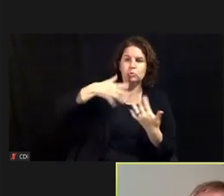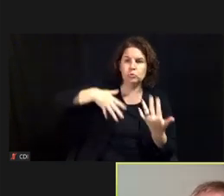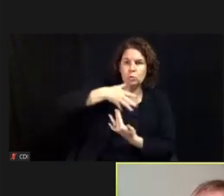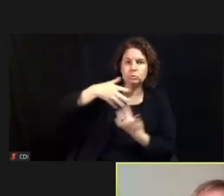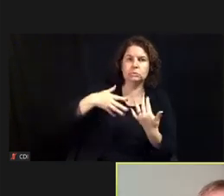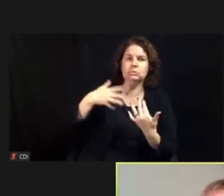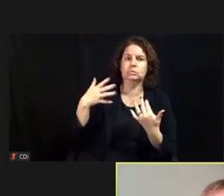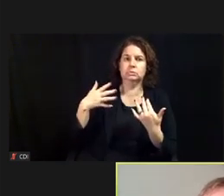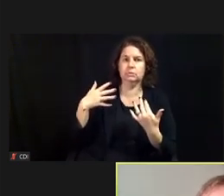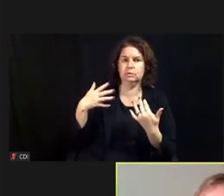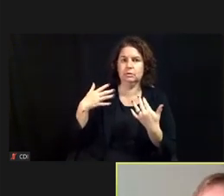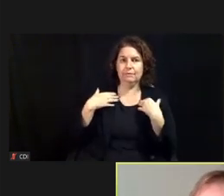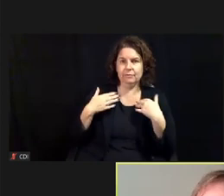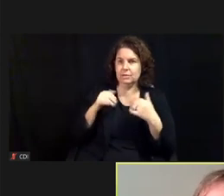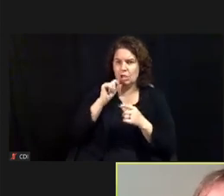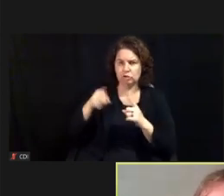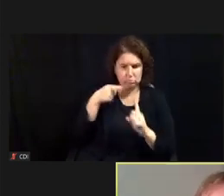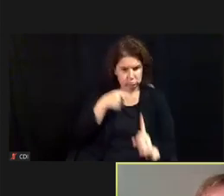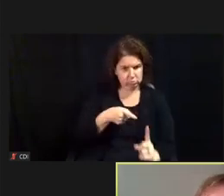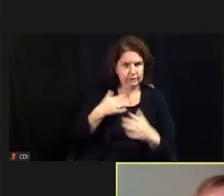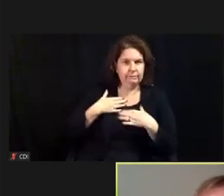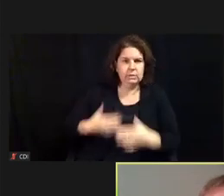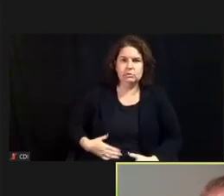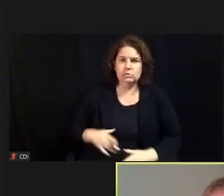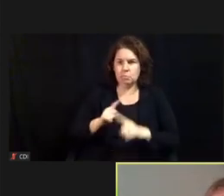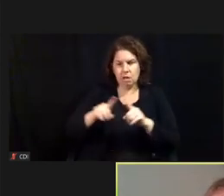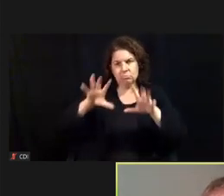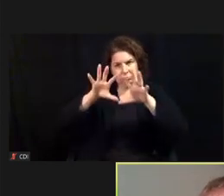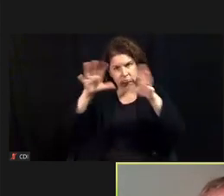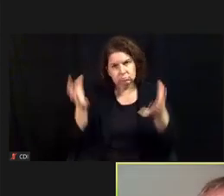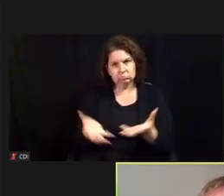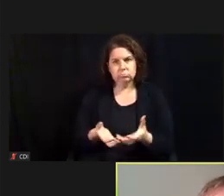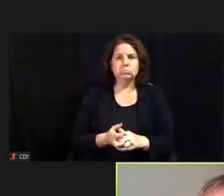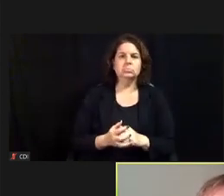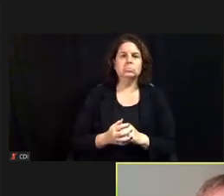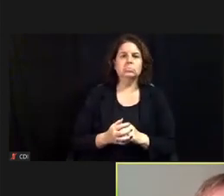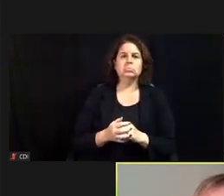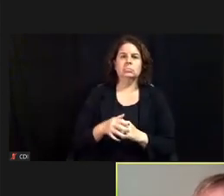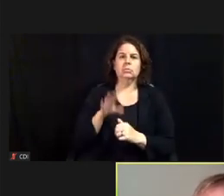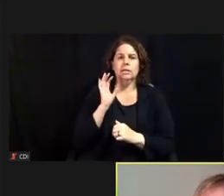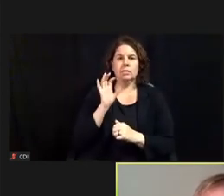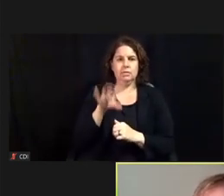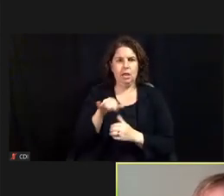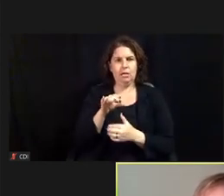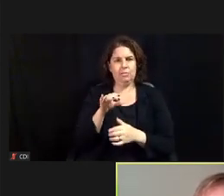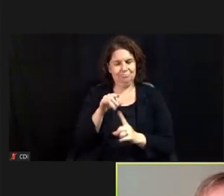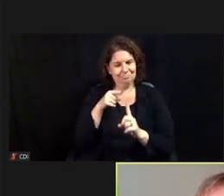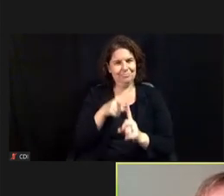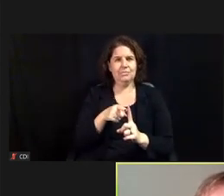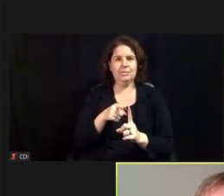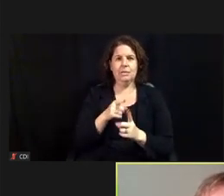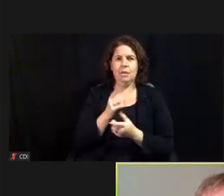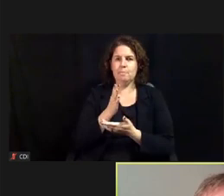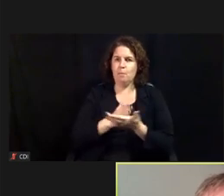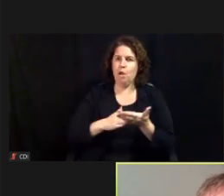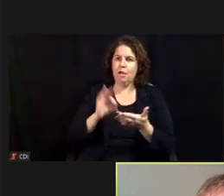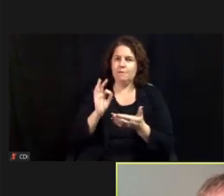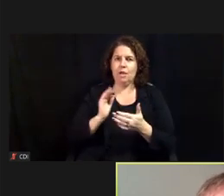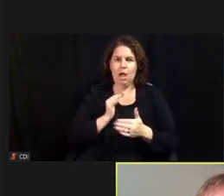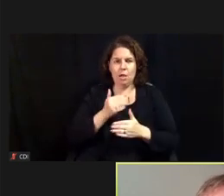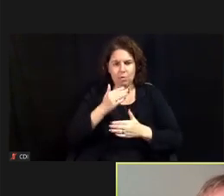disease. And that's part of the continuum of risk that we're having to take into account when we think about reopening schools